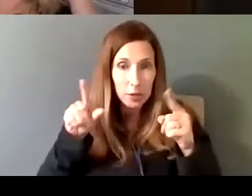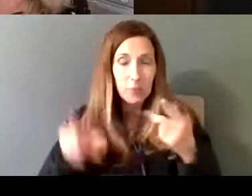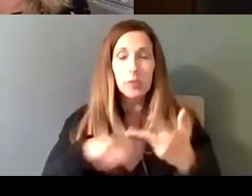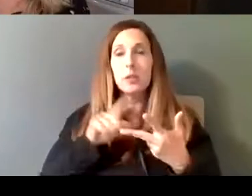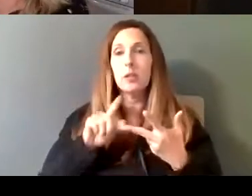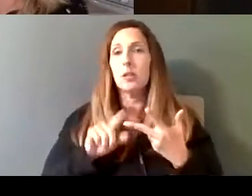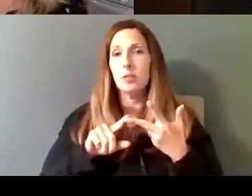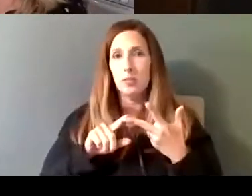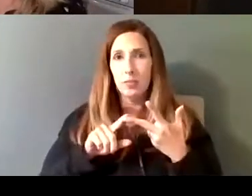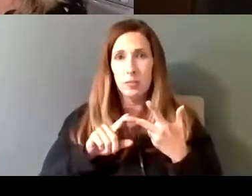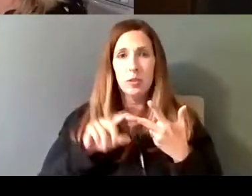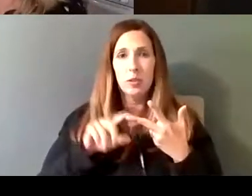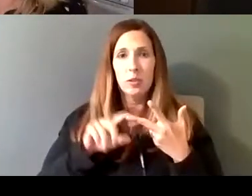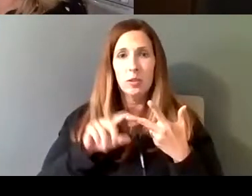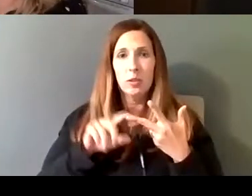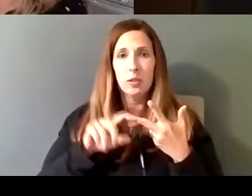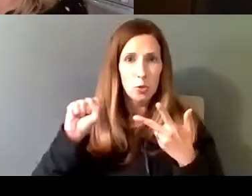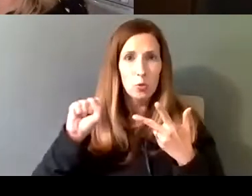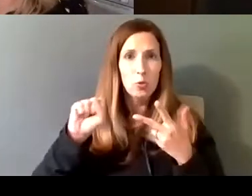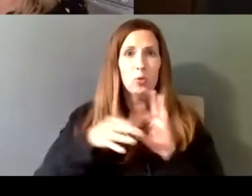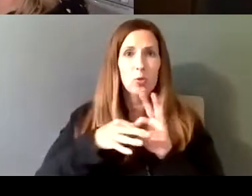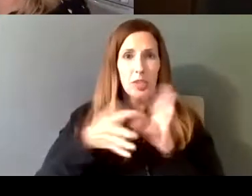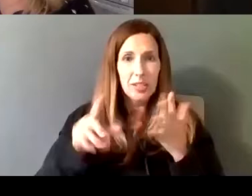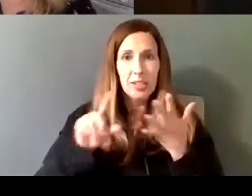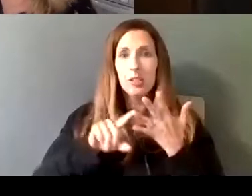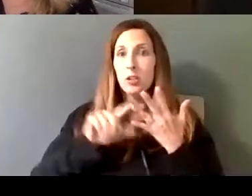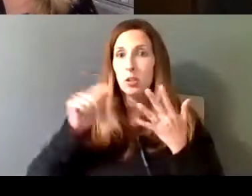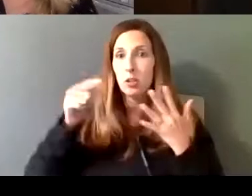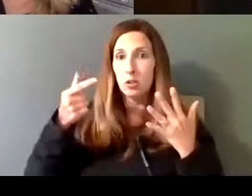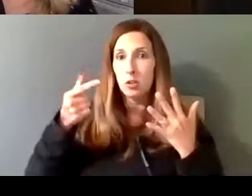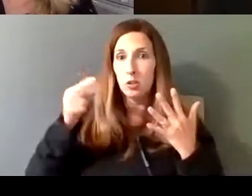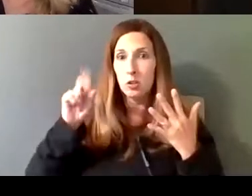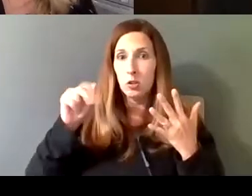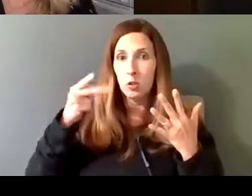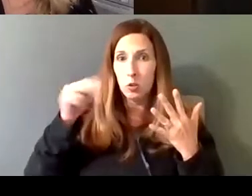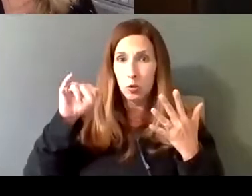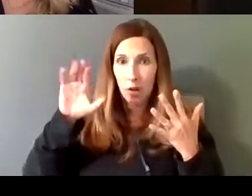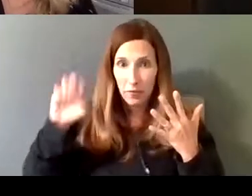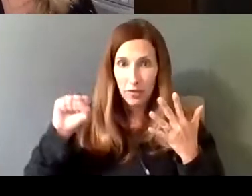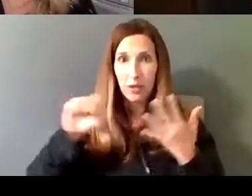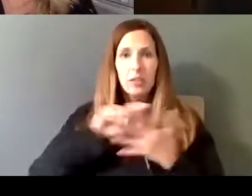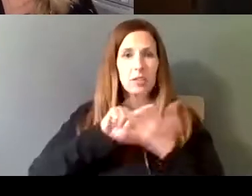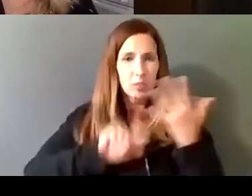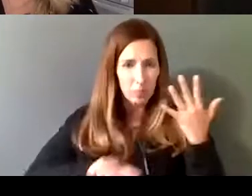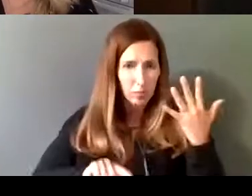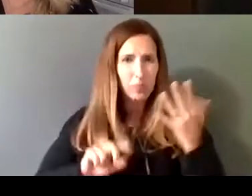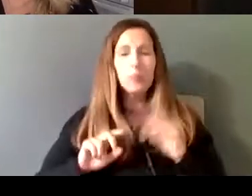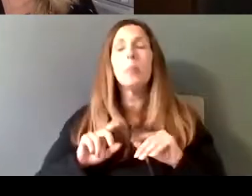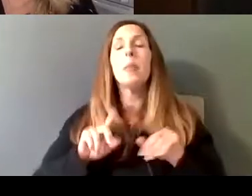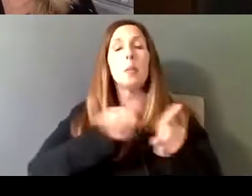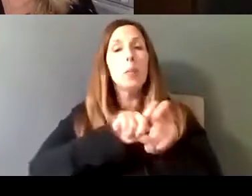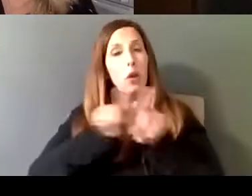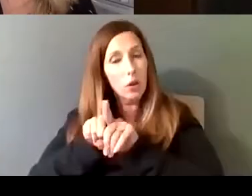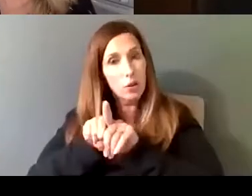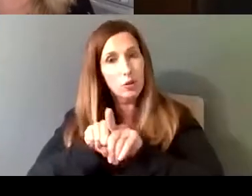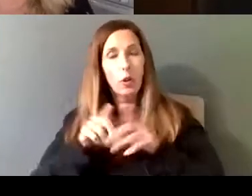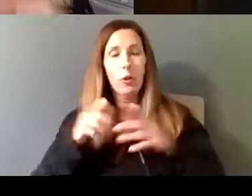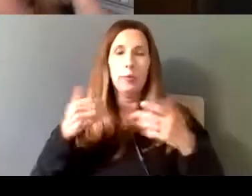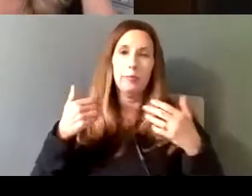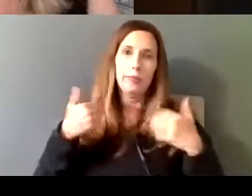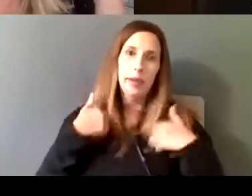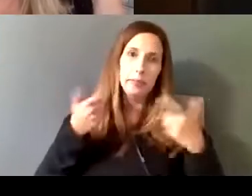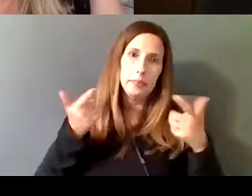news releases, graphics, so that people could really engage with the campaign on social media. But then also there's this big question